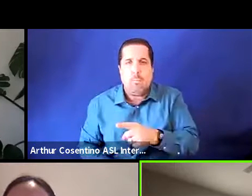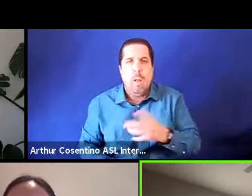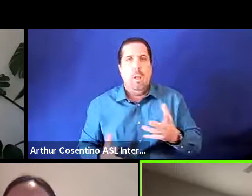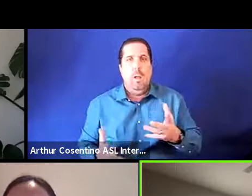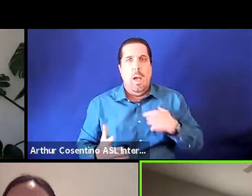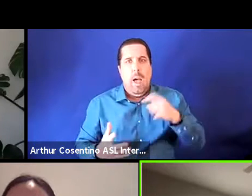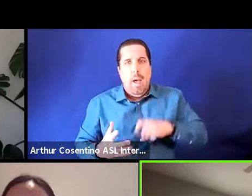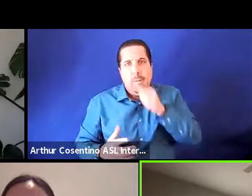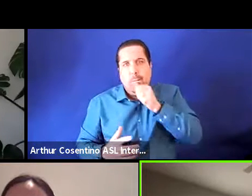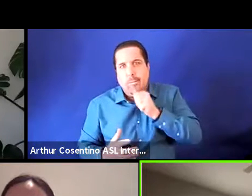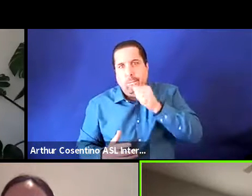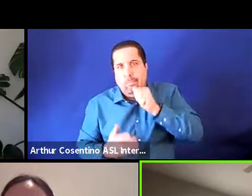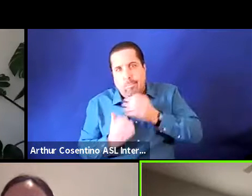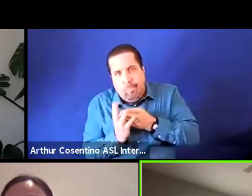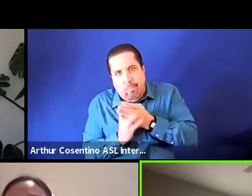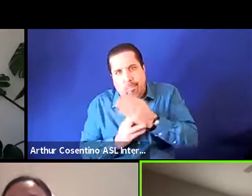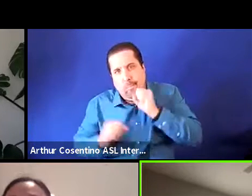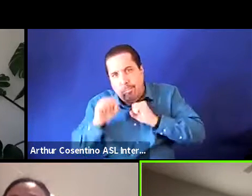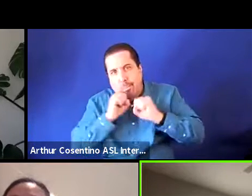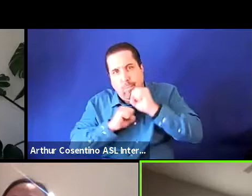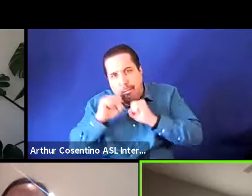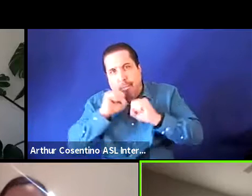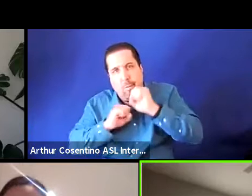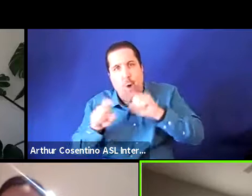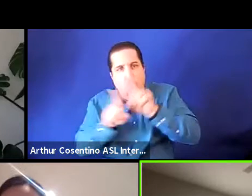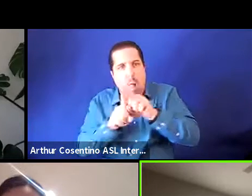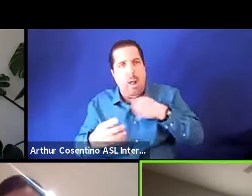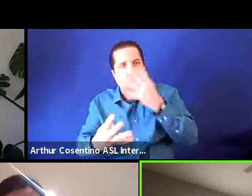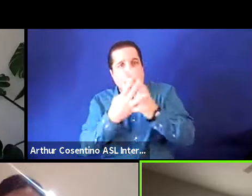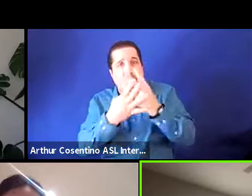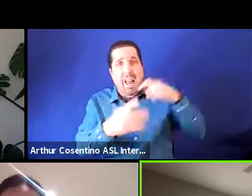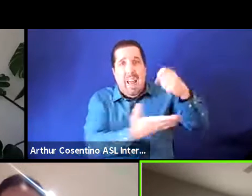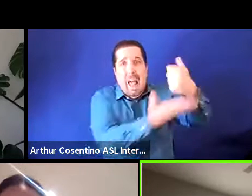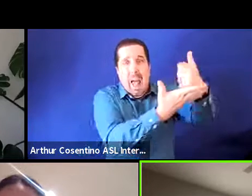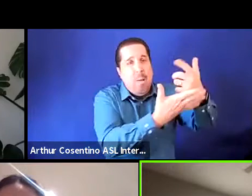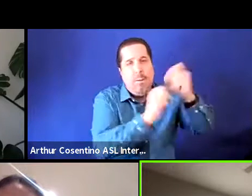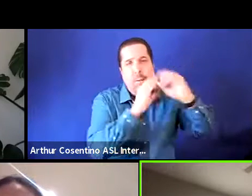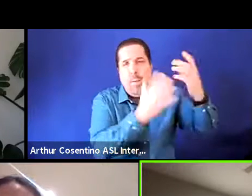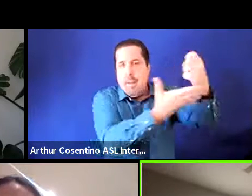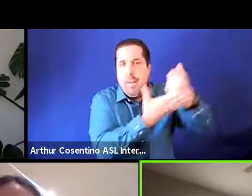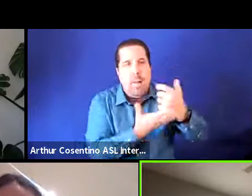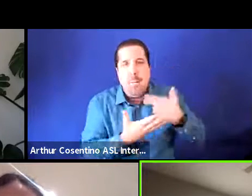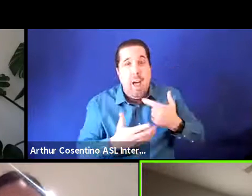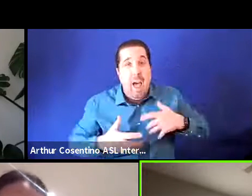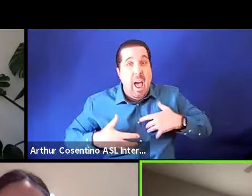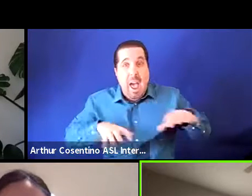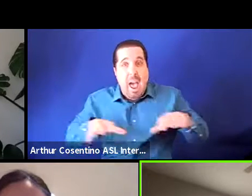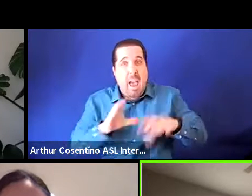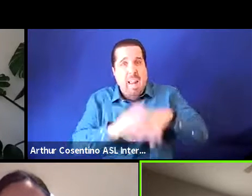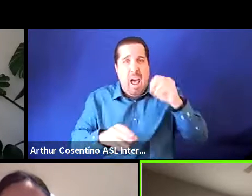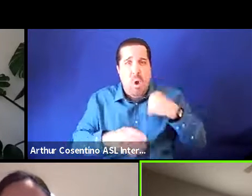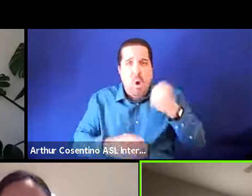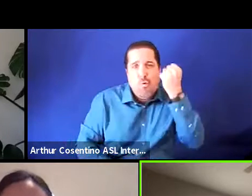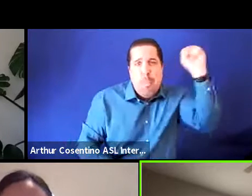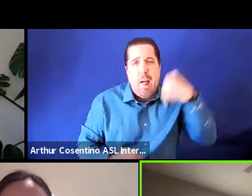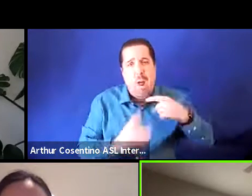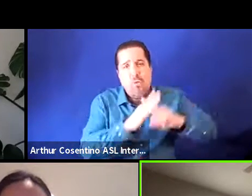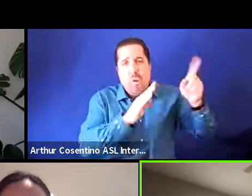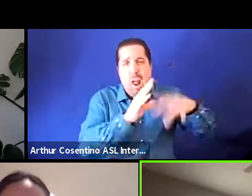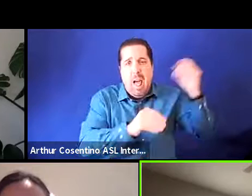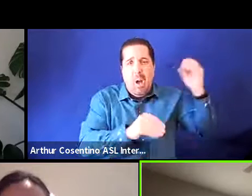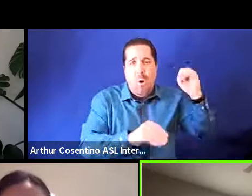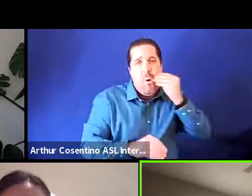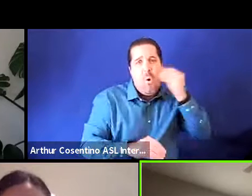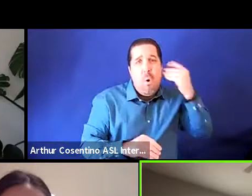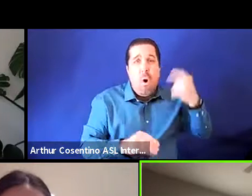all, we still lived imprisoned somehow. So when I acted out, when I rebelled, when I ran away from home, and when I was